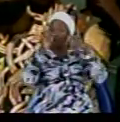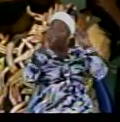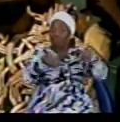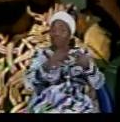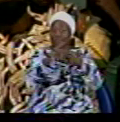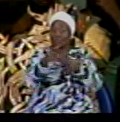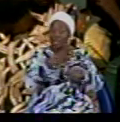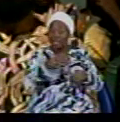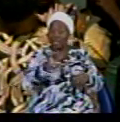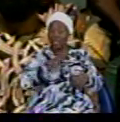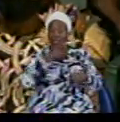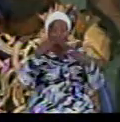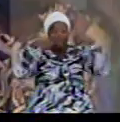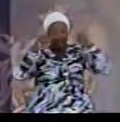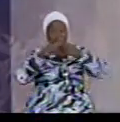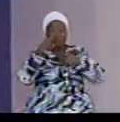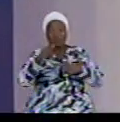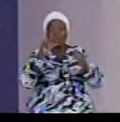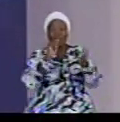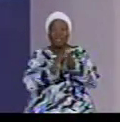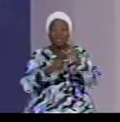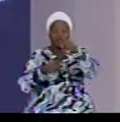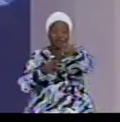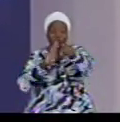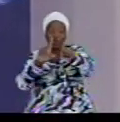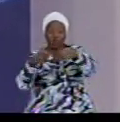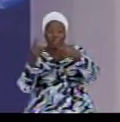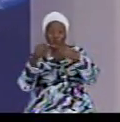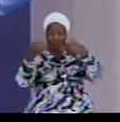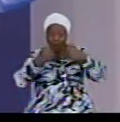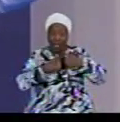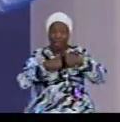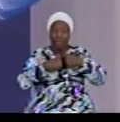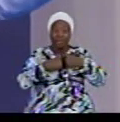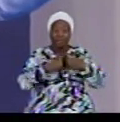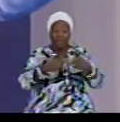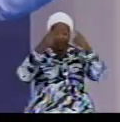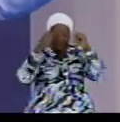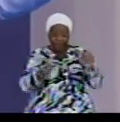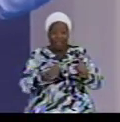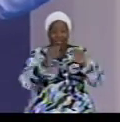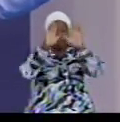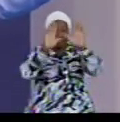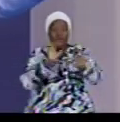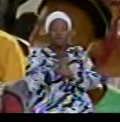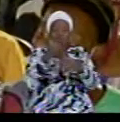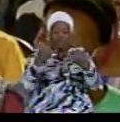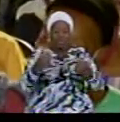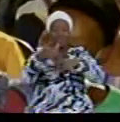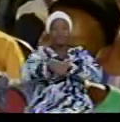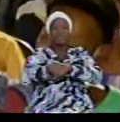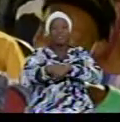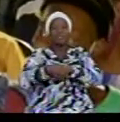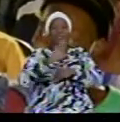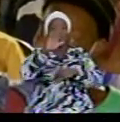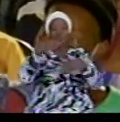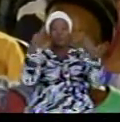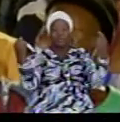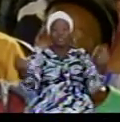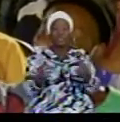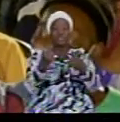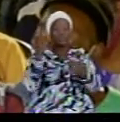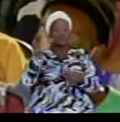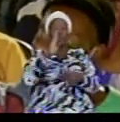I'm declaring to you that you are going to have instantaneous miracle tonight. Your sin